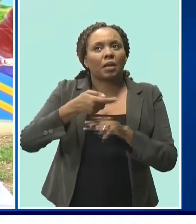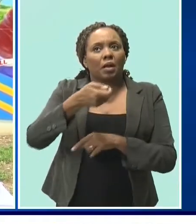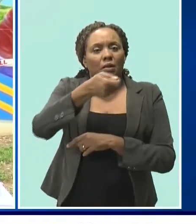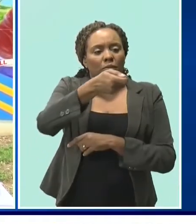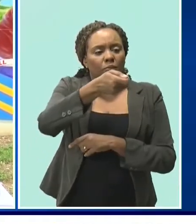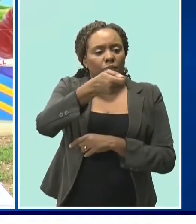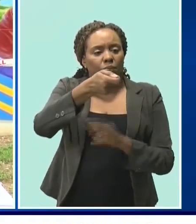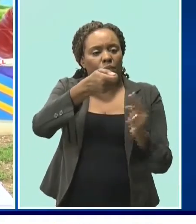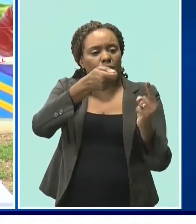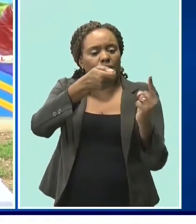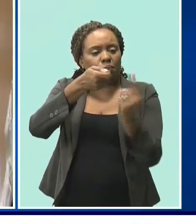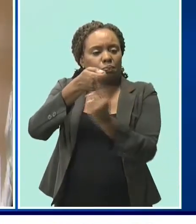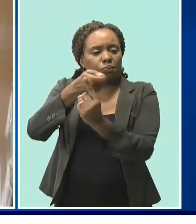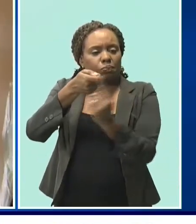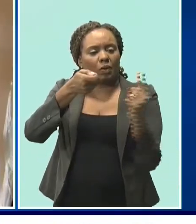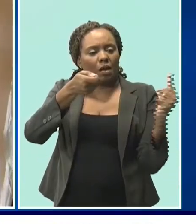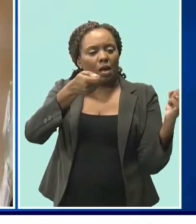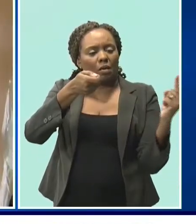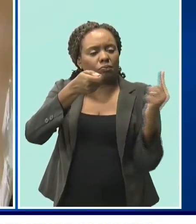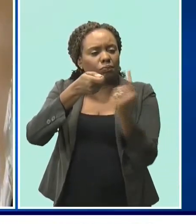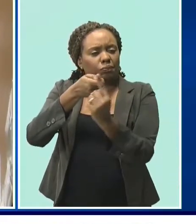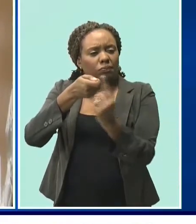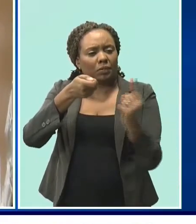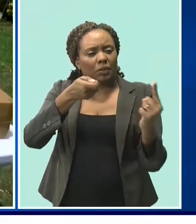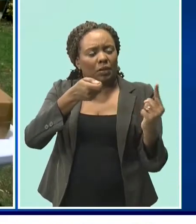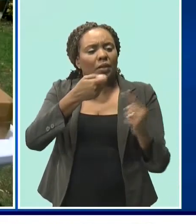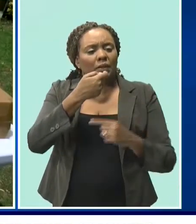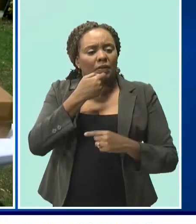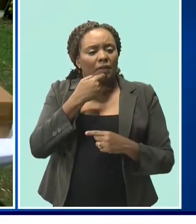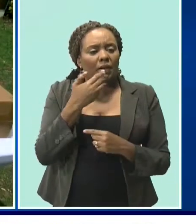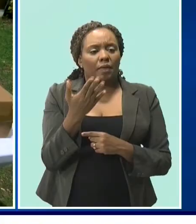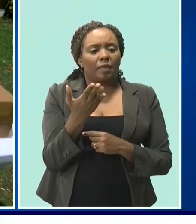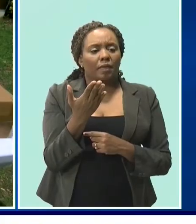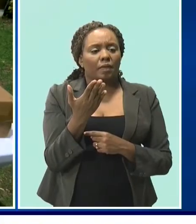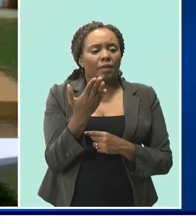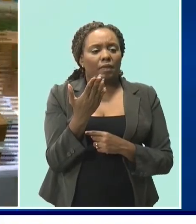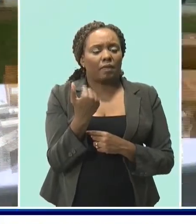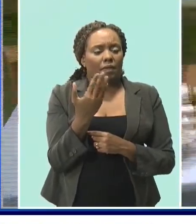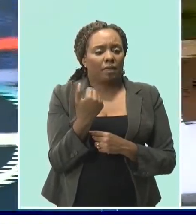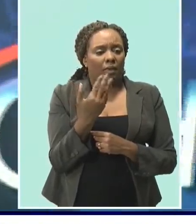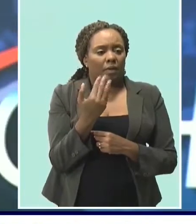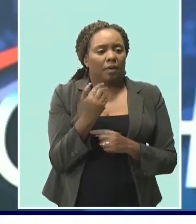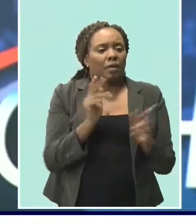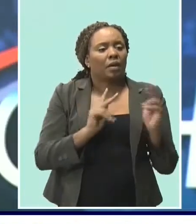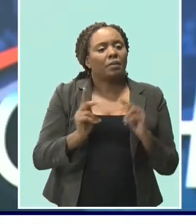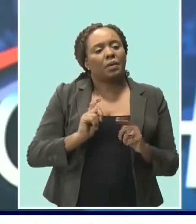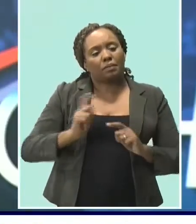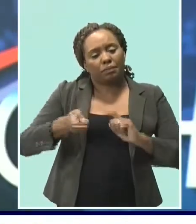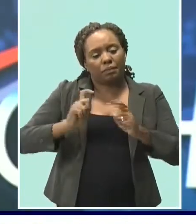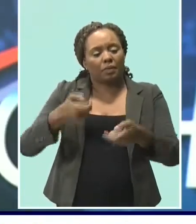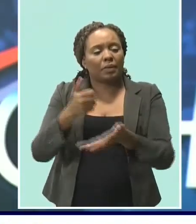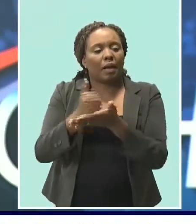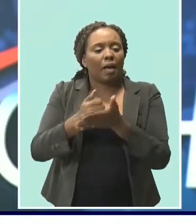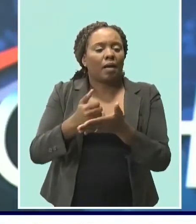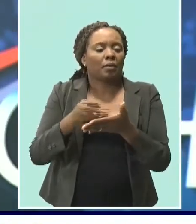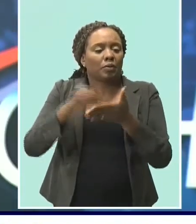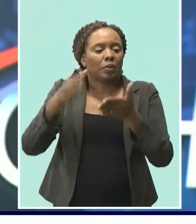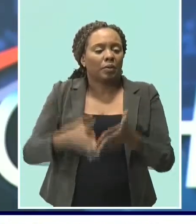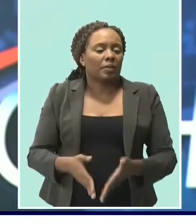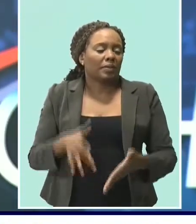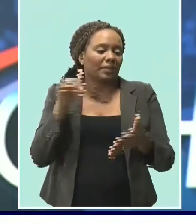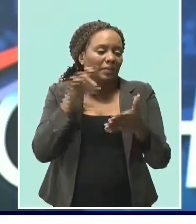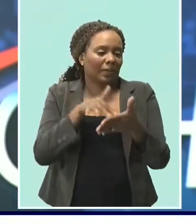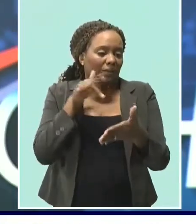Education Minister Santia Bradshaw. Ambassador Thompson says the 15 donors have provided the devices to assist students with their